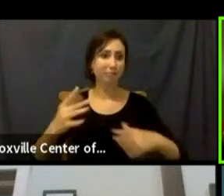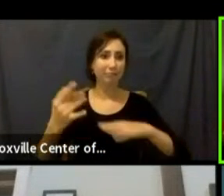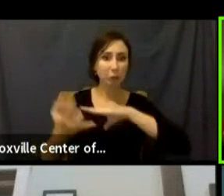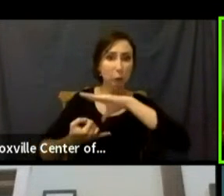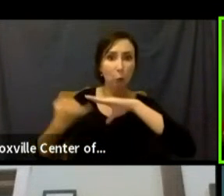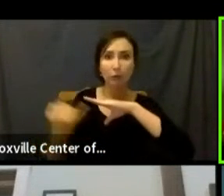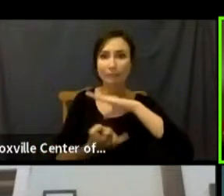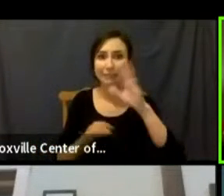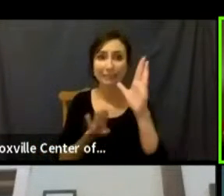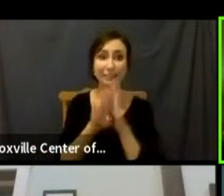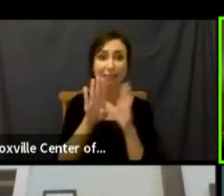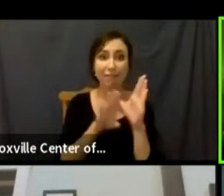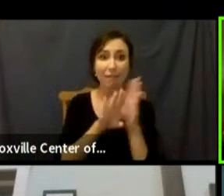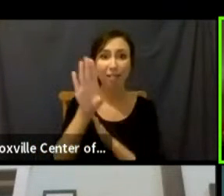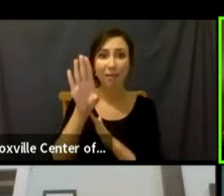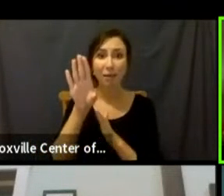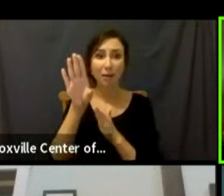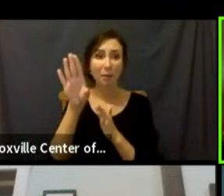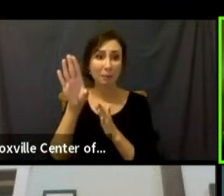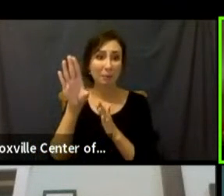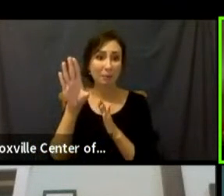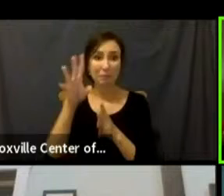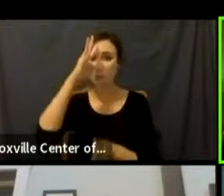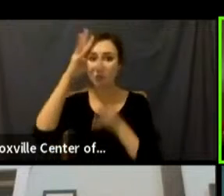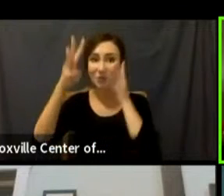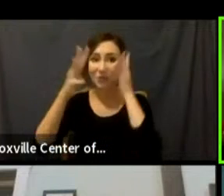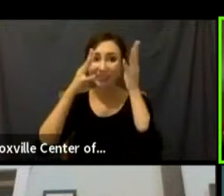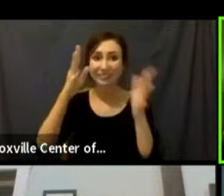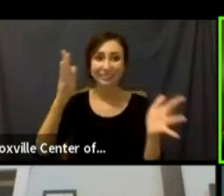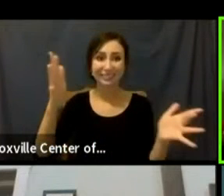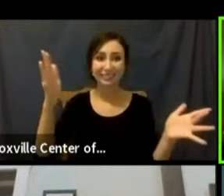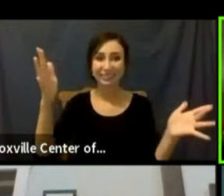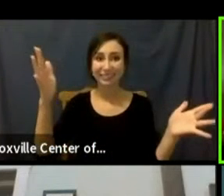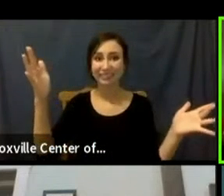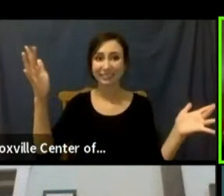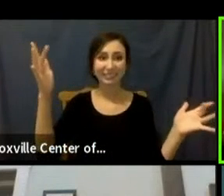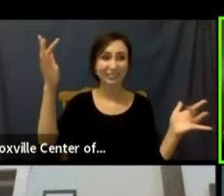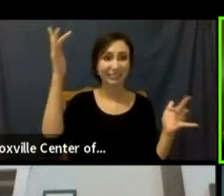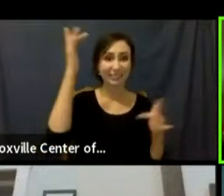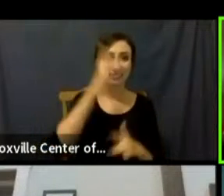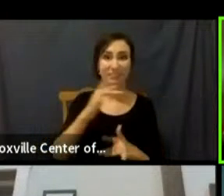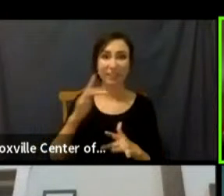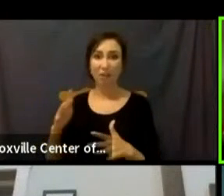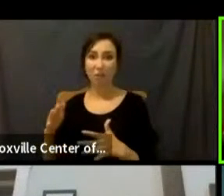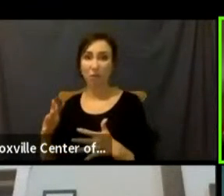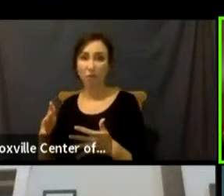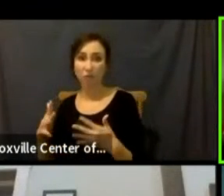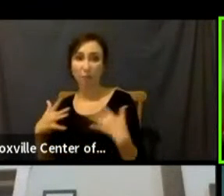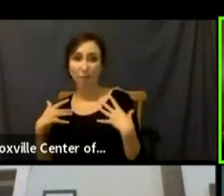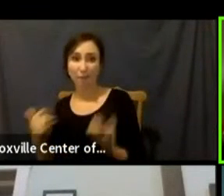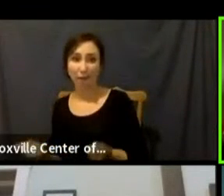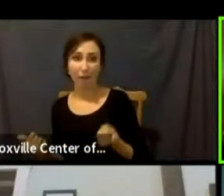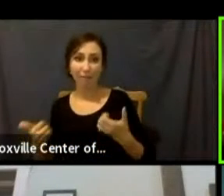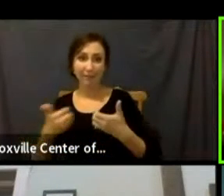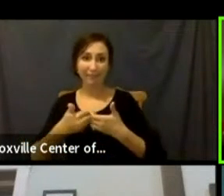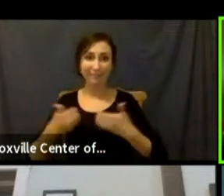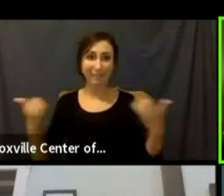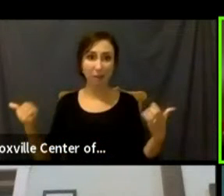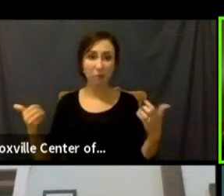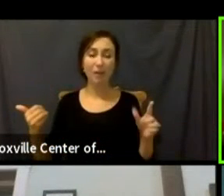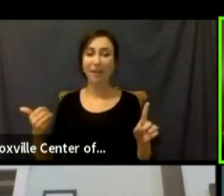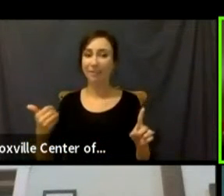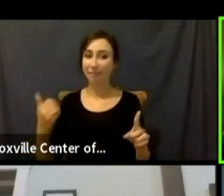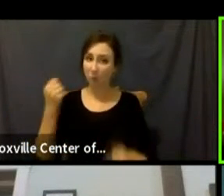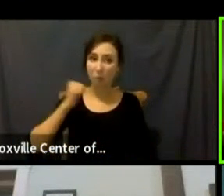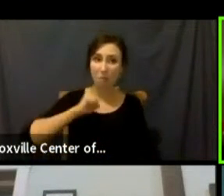quarantine was developed, where we created sick from well wards, and there has been